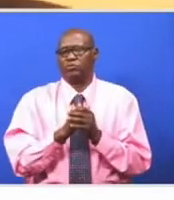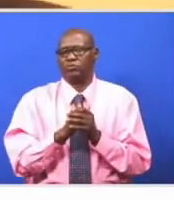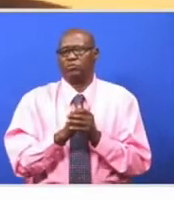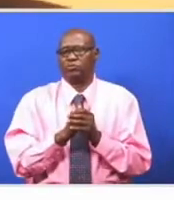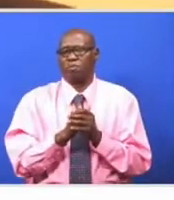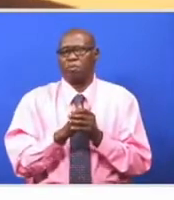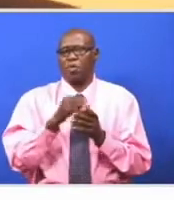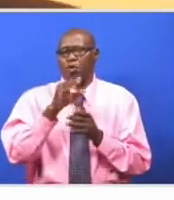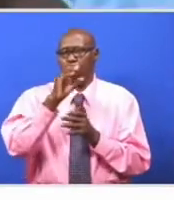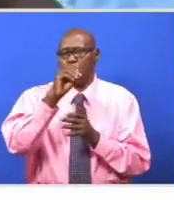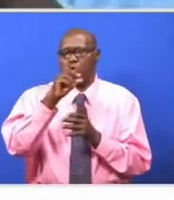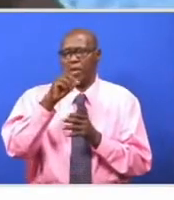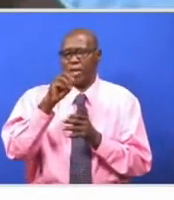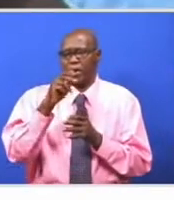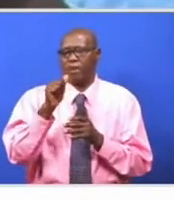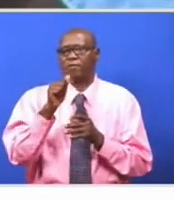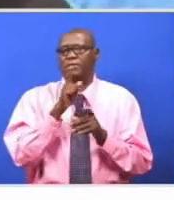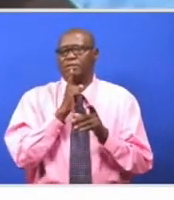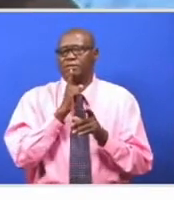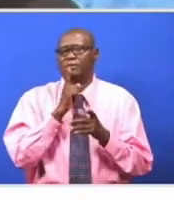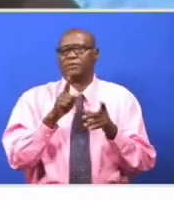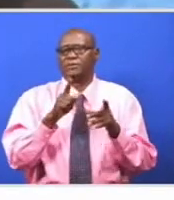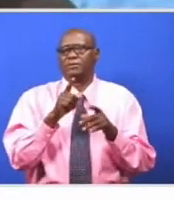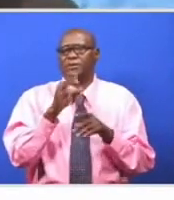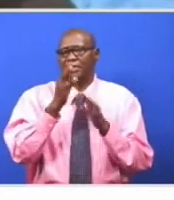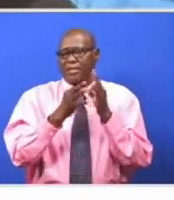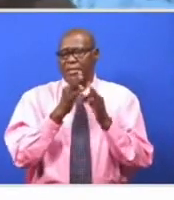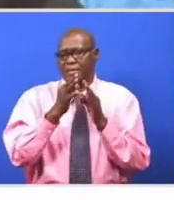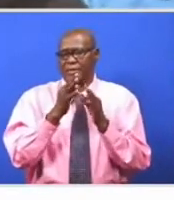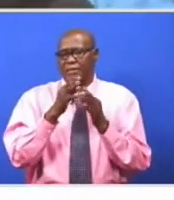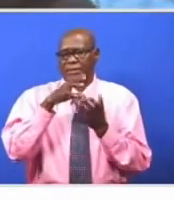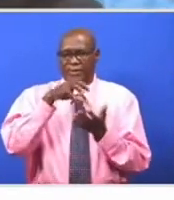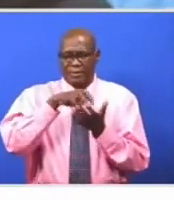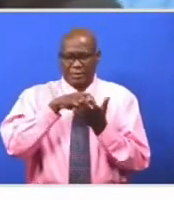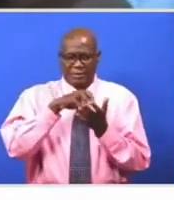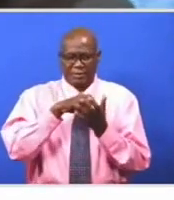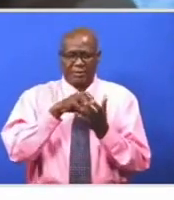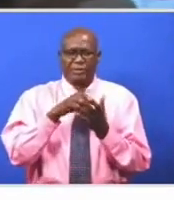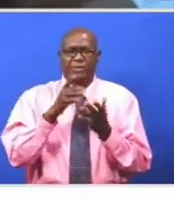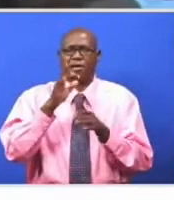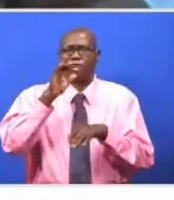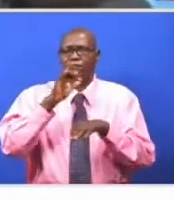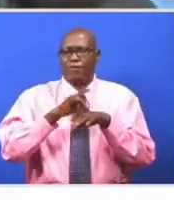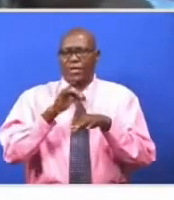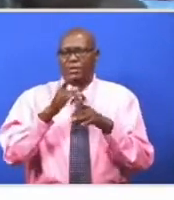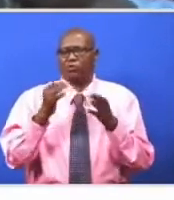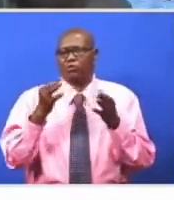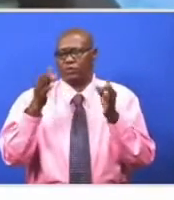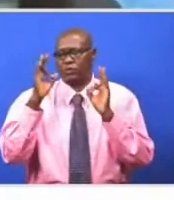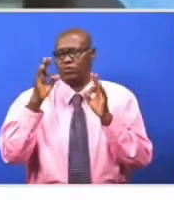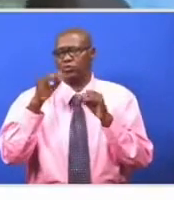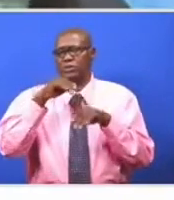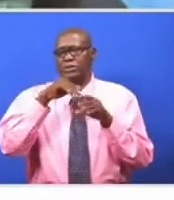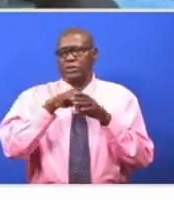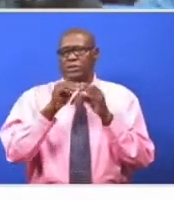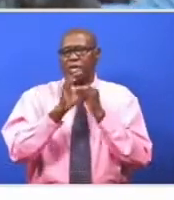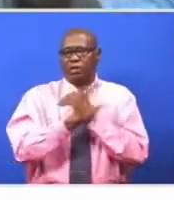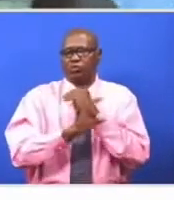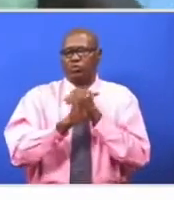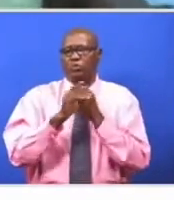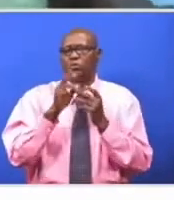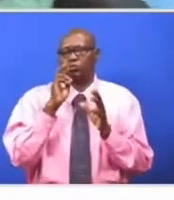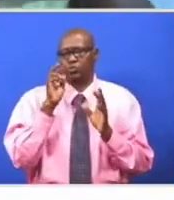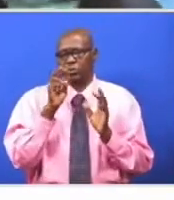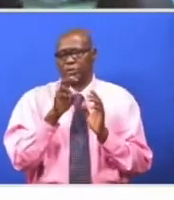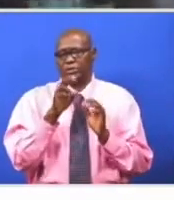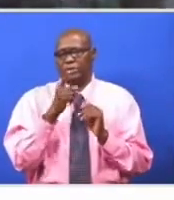Odede also said 33 cases of violence targeting poll centers and officials across the country were witnessed. The cases of